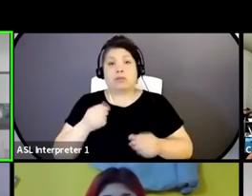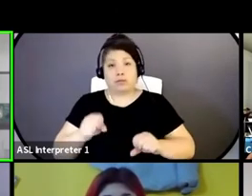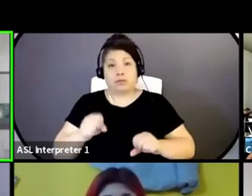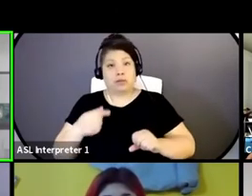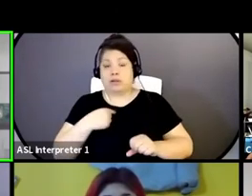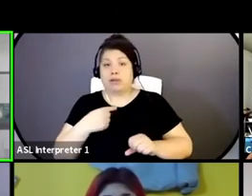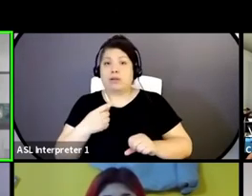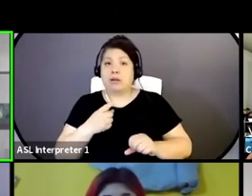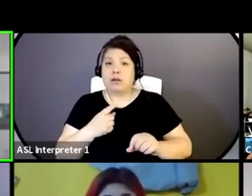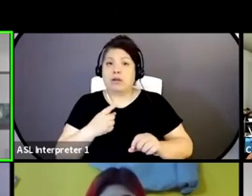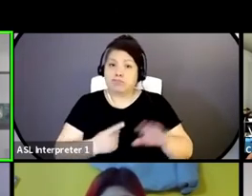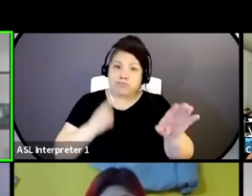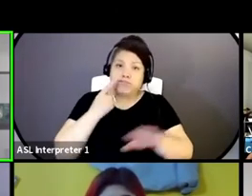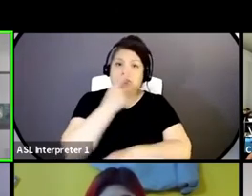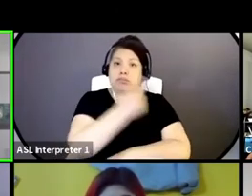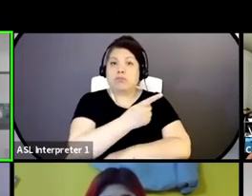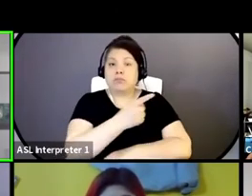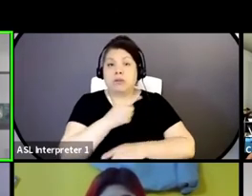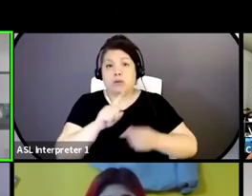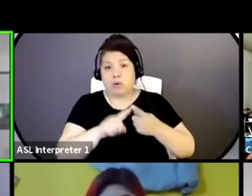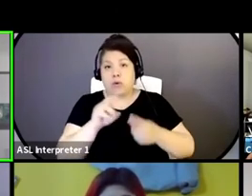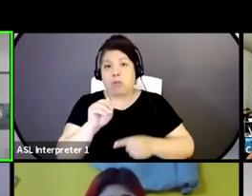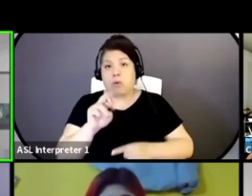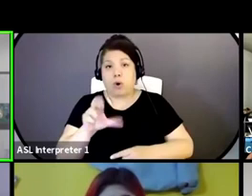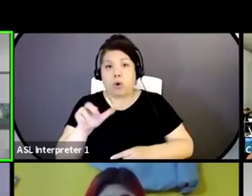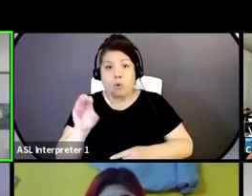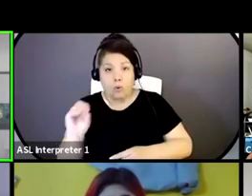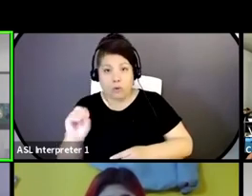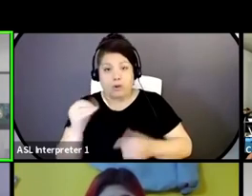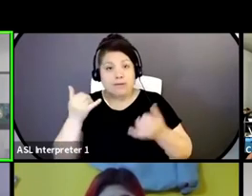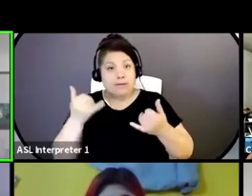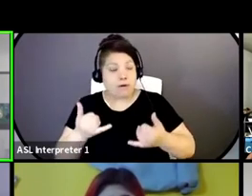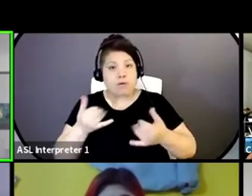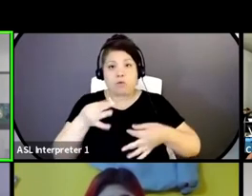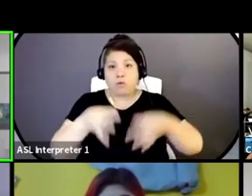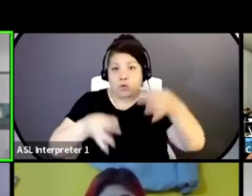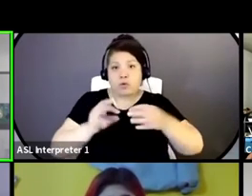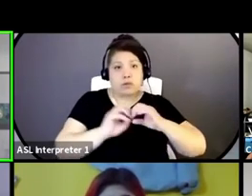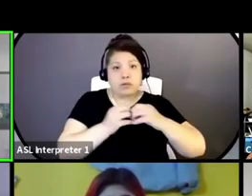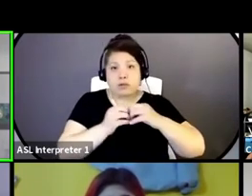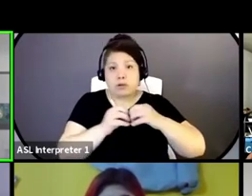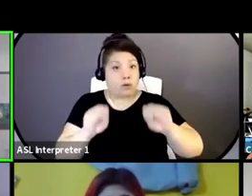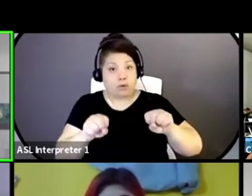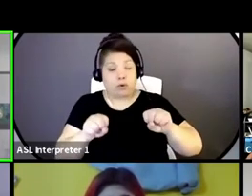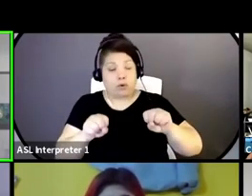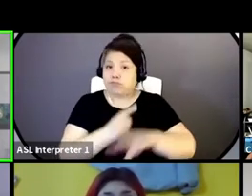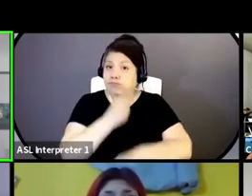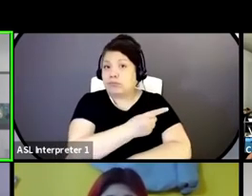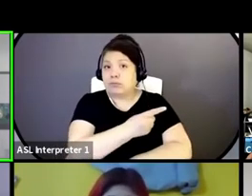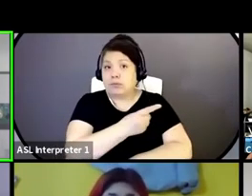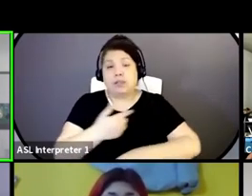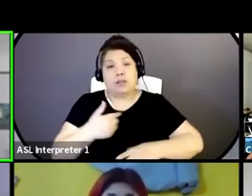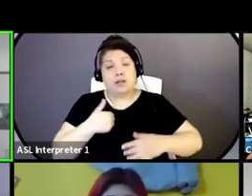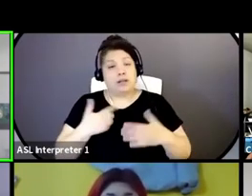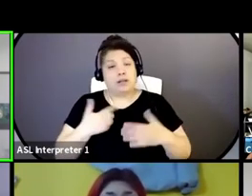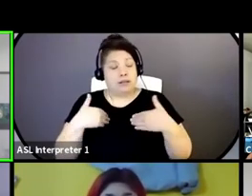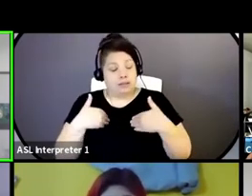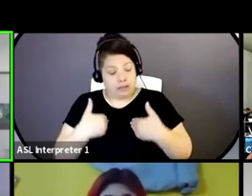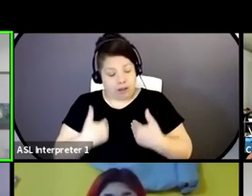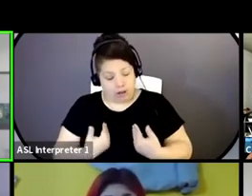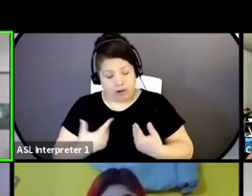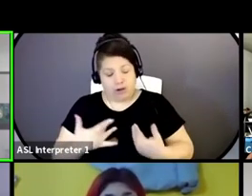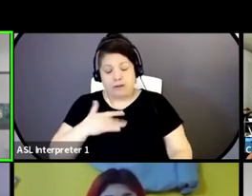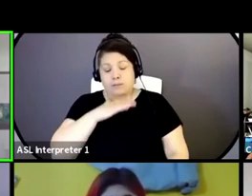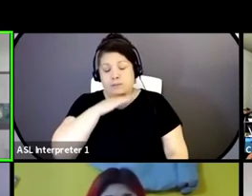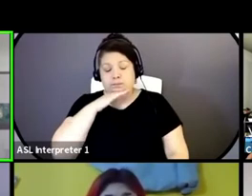order to Morocco. I've come to this conversation because I am sick and tired of being sick and tired. I'm